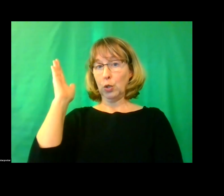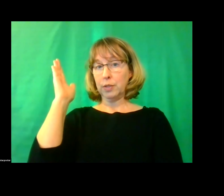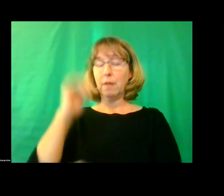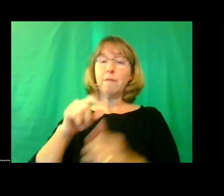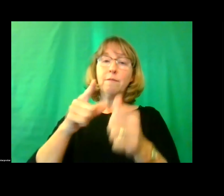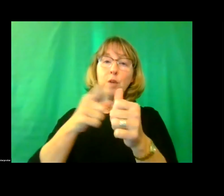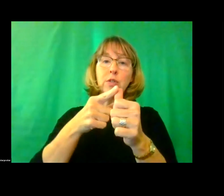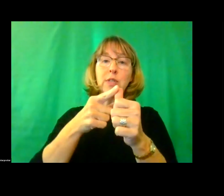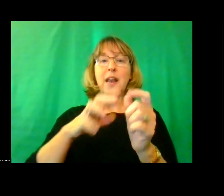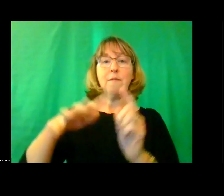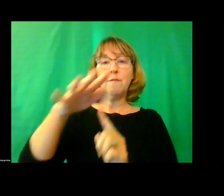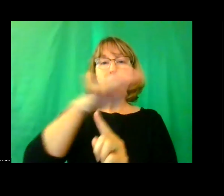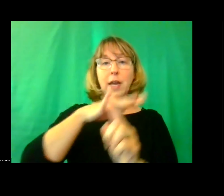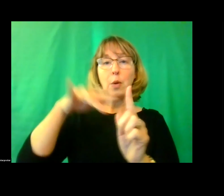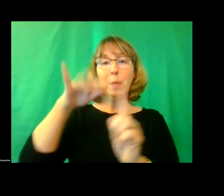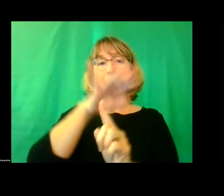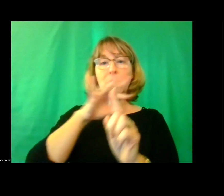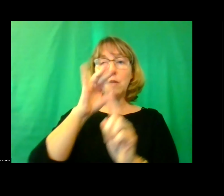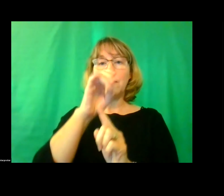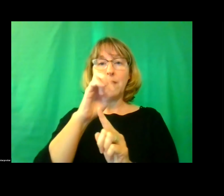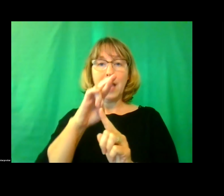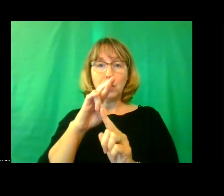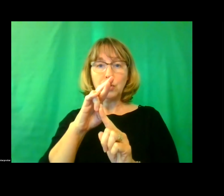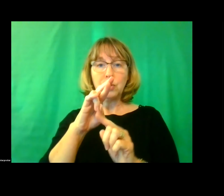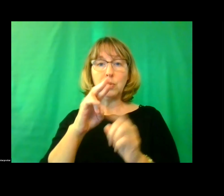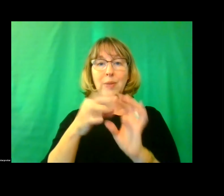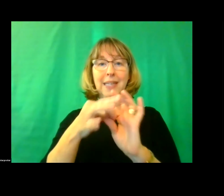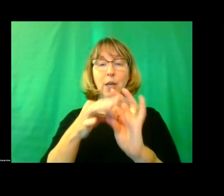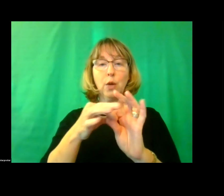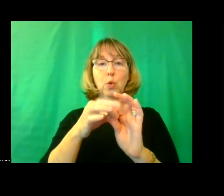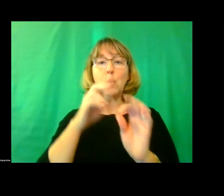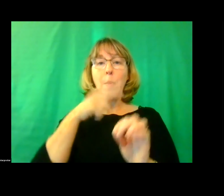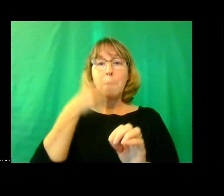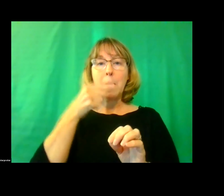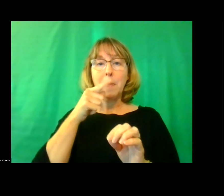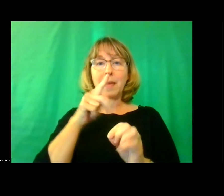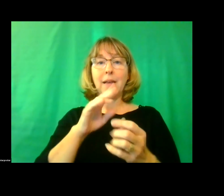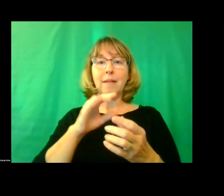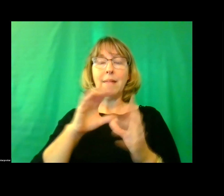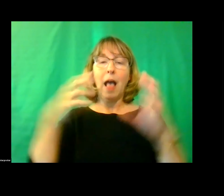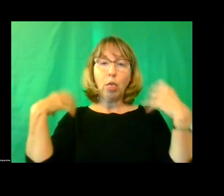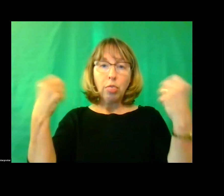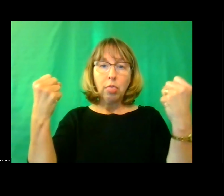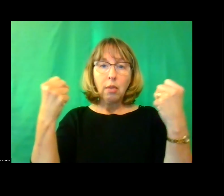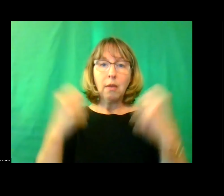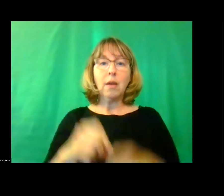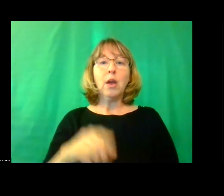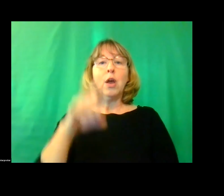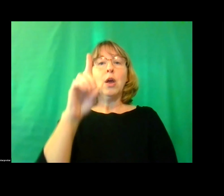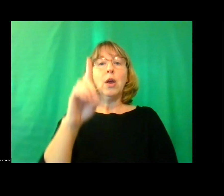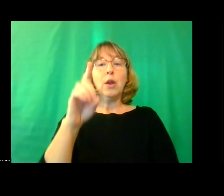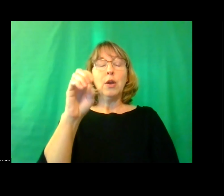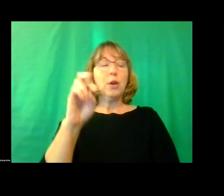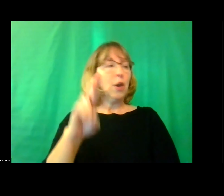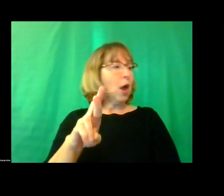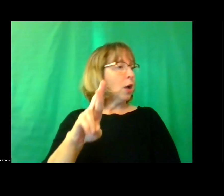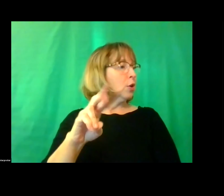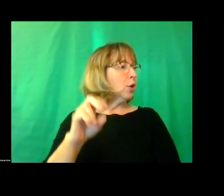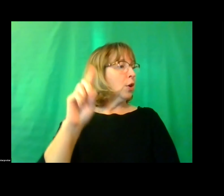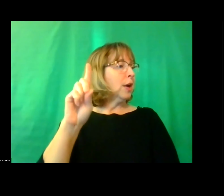factors that influence public health is Dr. Debbie Corey-Slechta, Professor of Environmental Medicine, Pediatrics, and Public